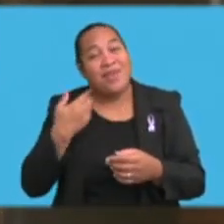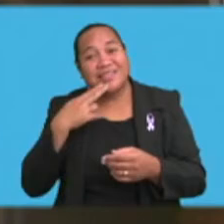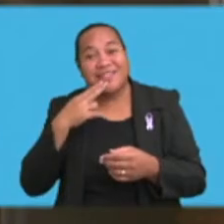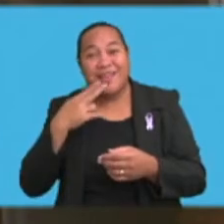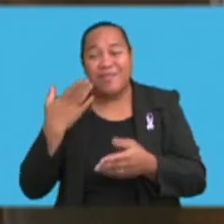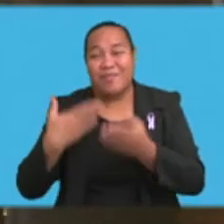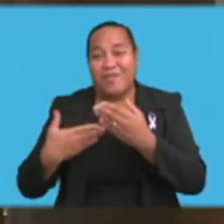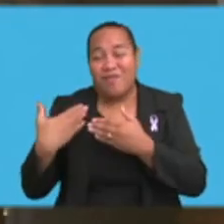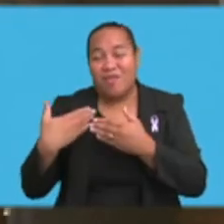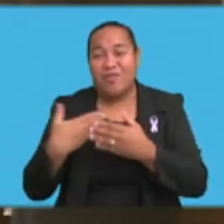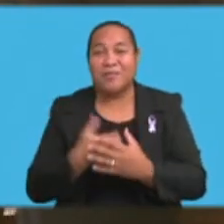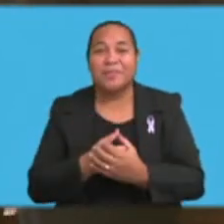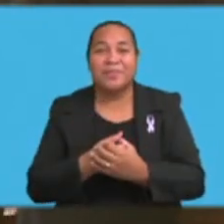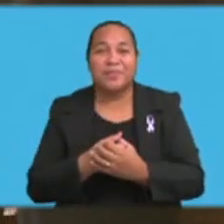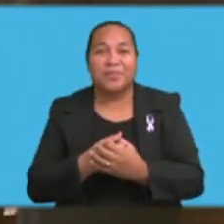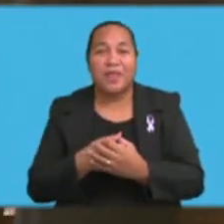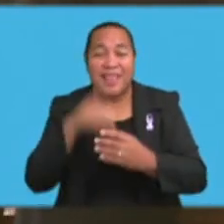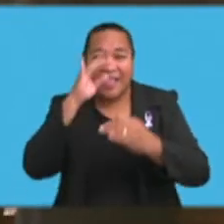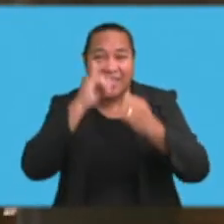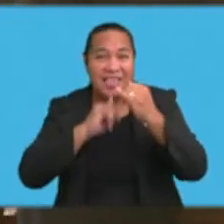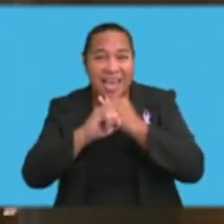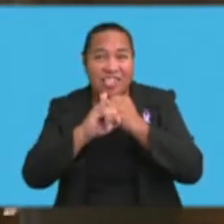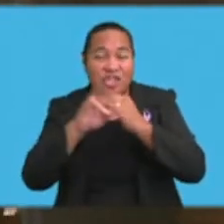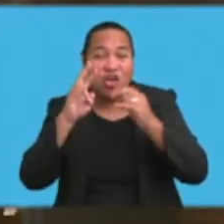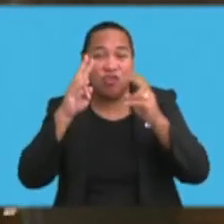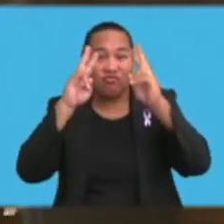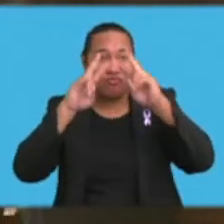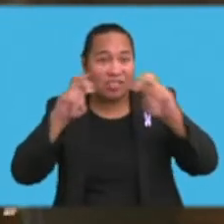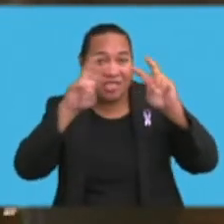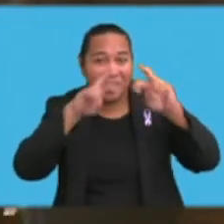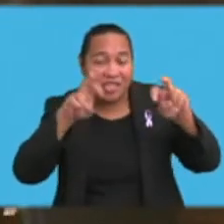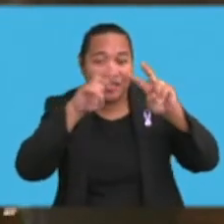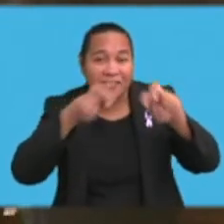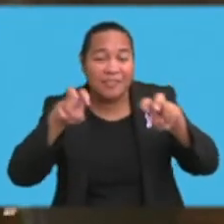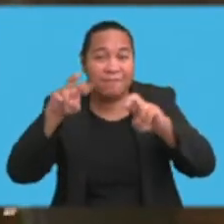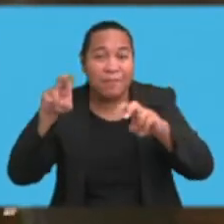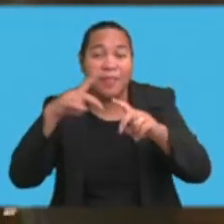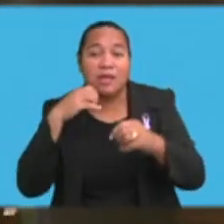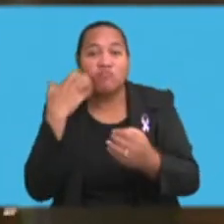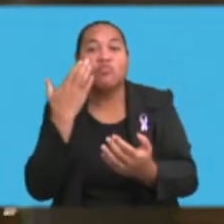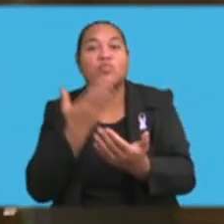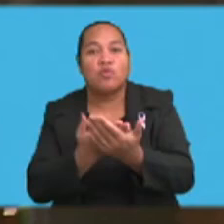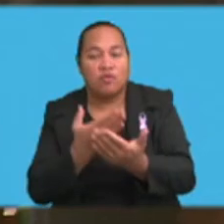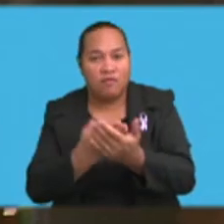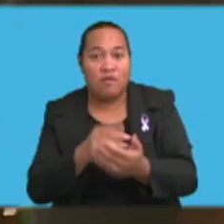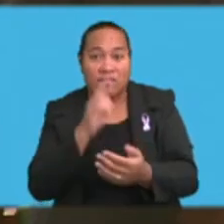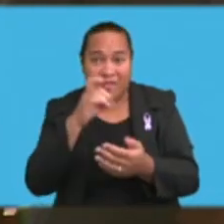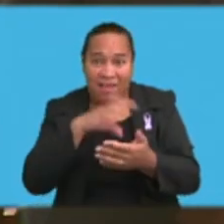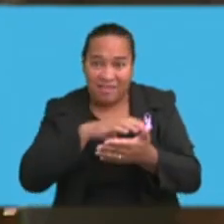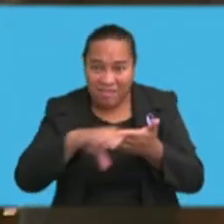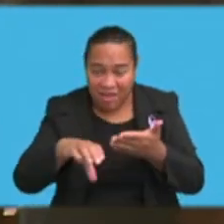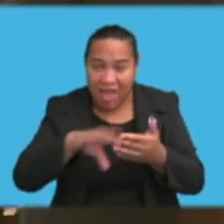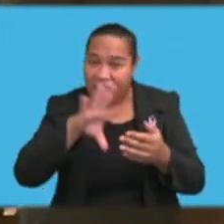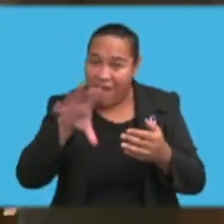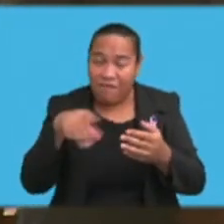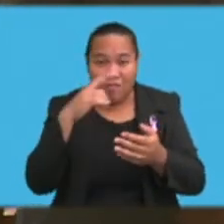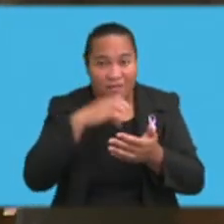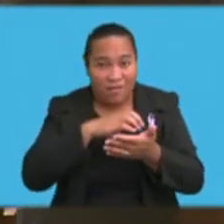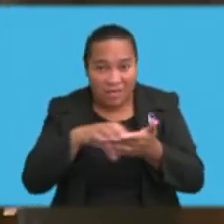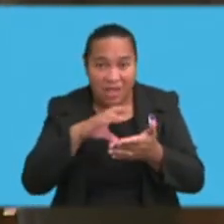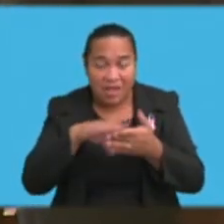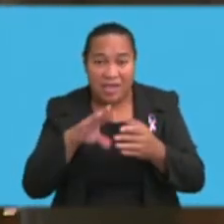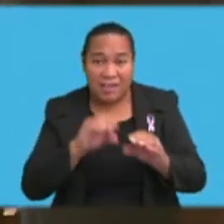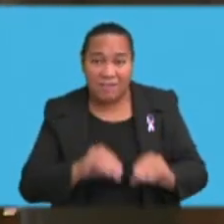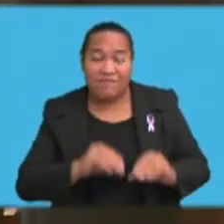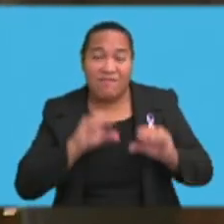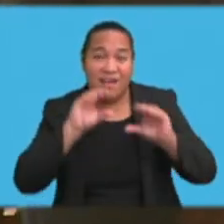before, international research on the return of investments in prevention proves that every dollar invested in